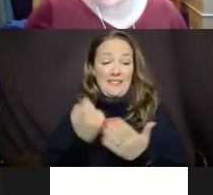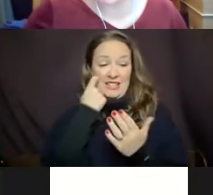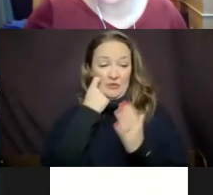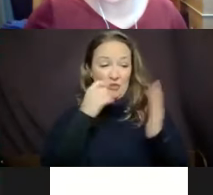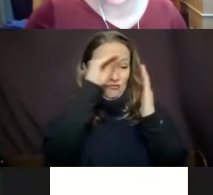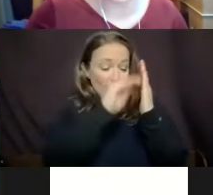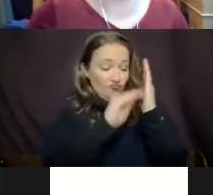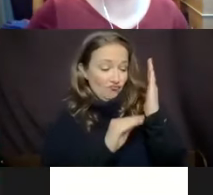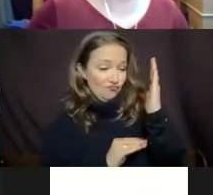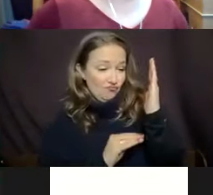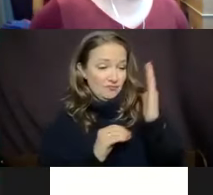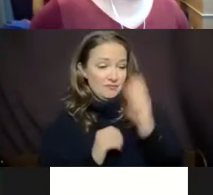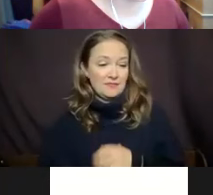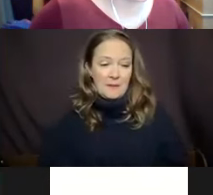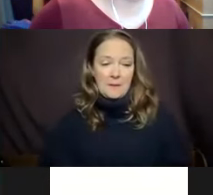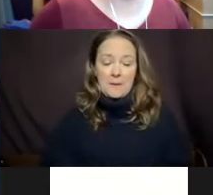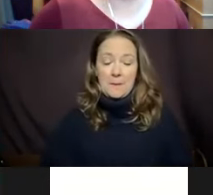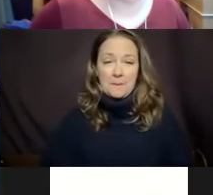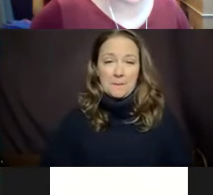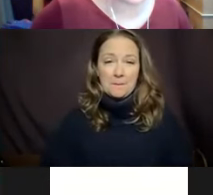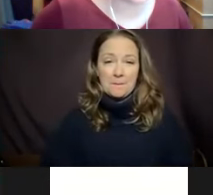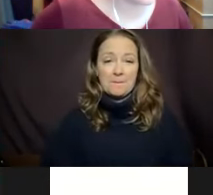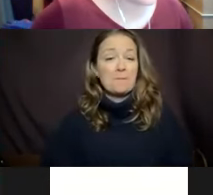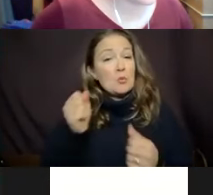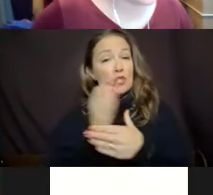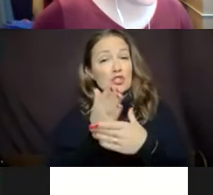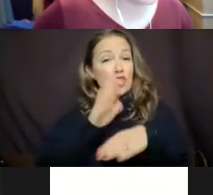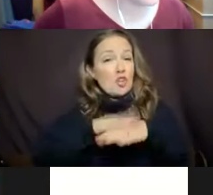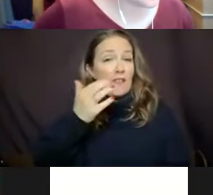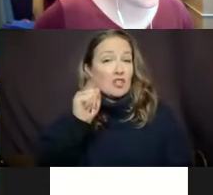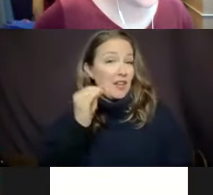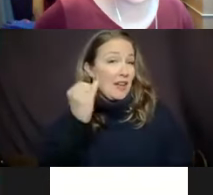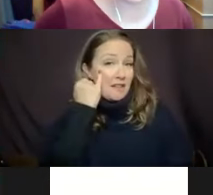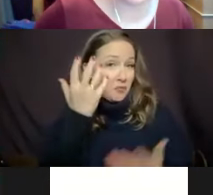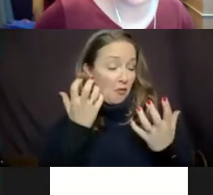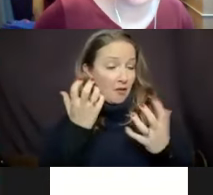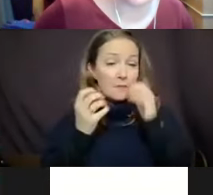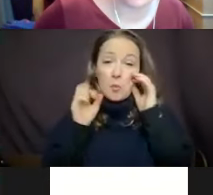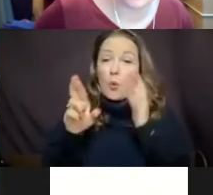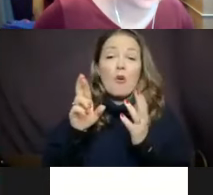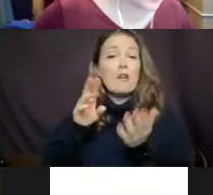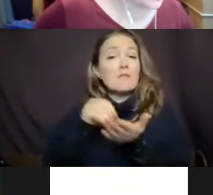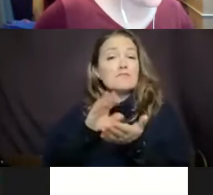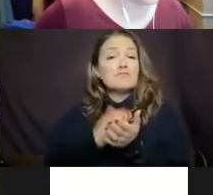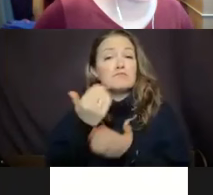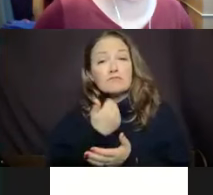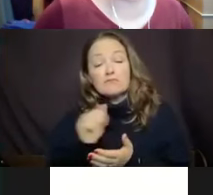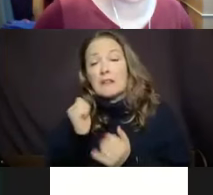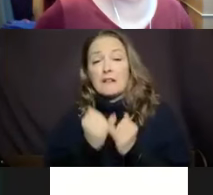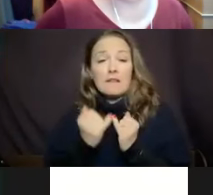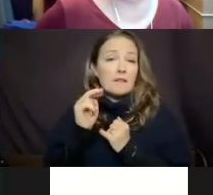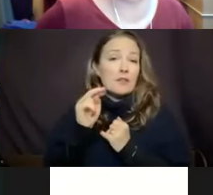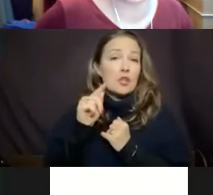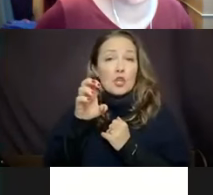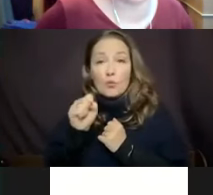it in the chat if you'd like. Or you can take this time to jot down any notes you want, so that